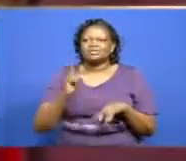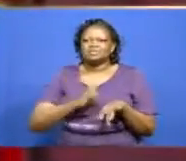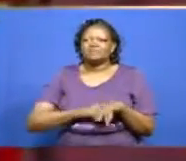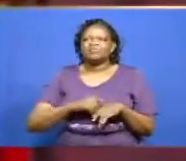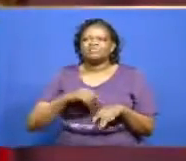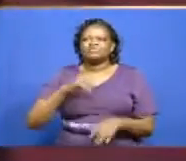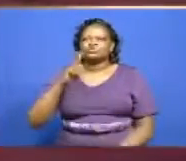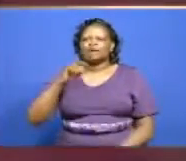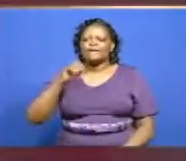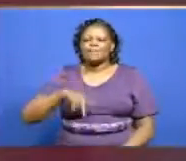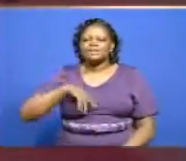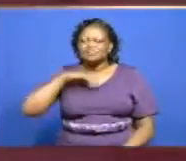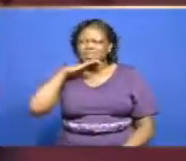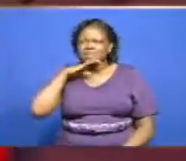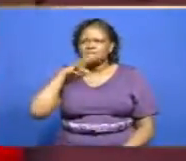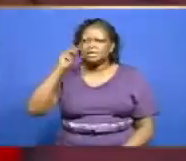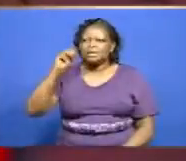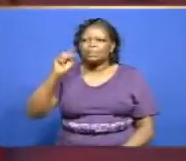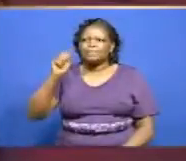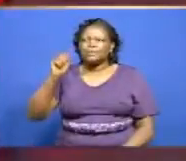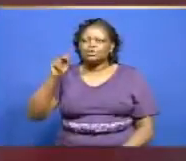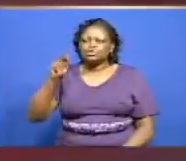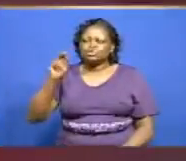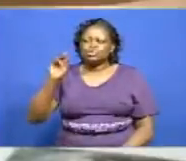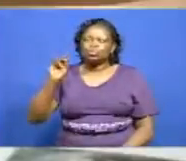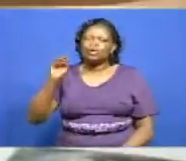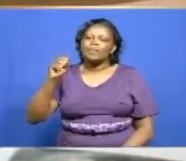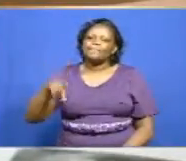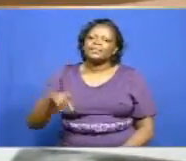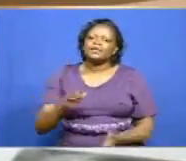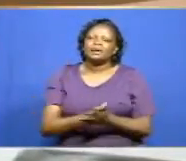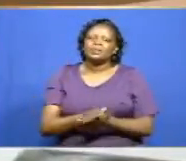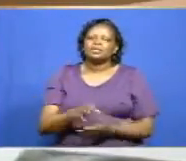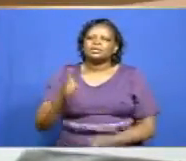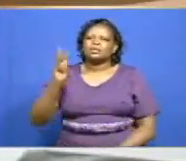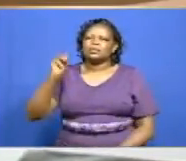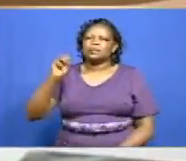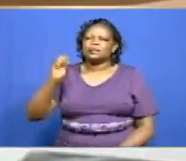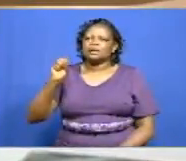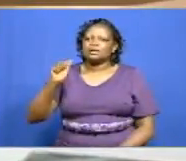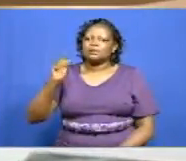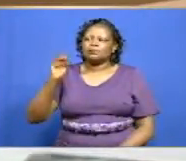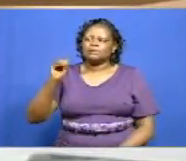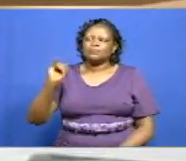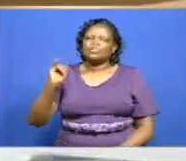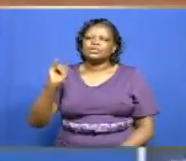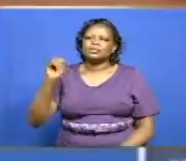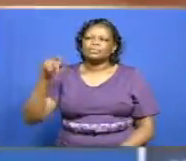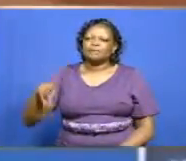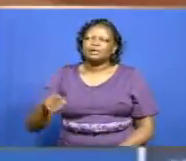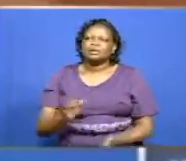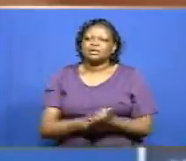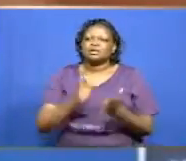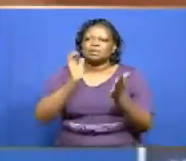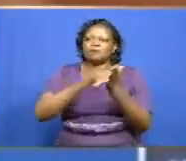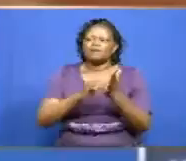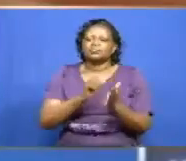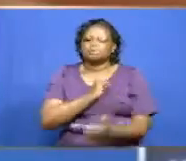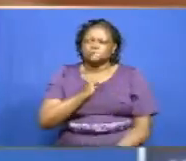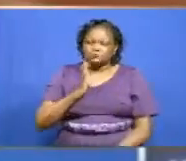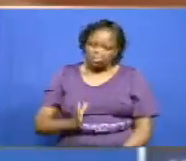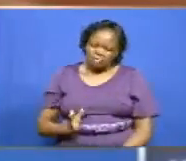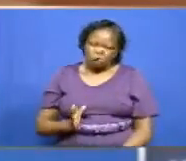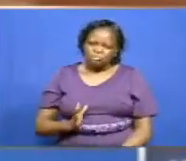National Assembly, Matungu MP Justus Murunga and Msambweni Suleiman Dori, as well as Machakos Senator